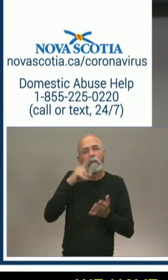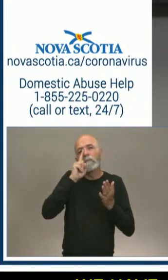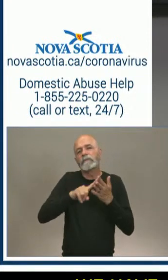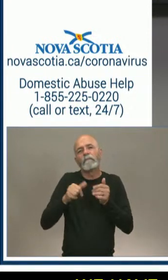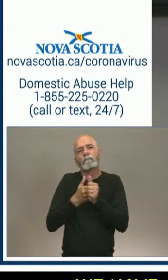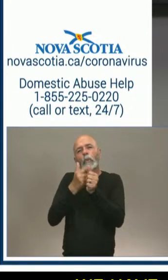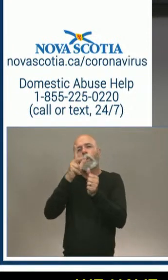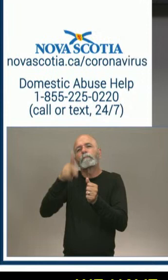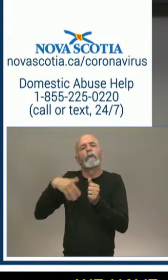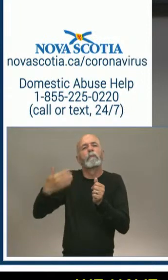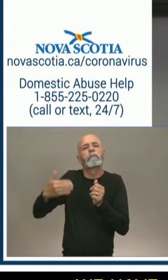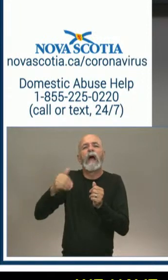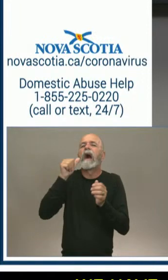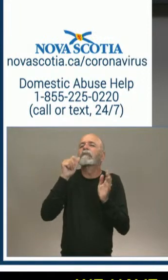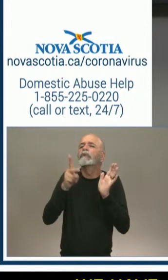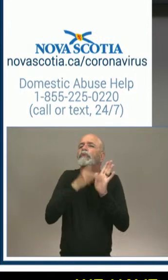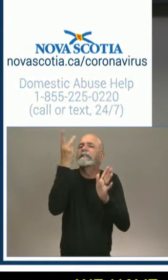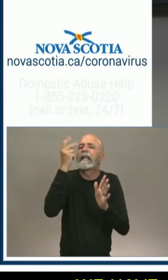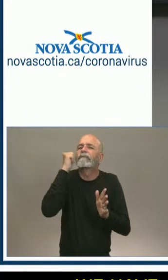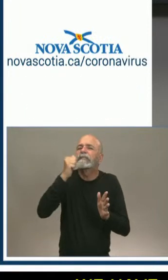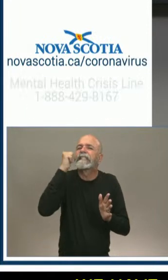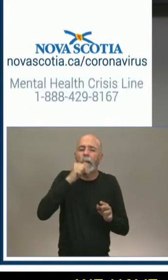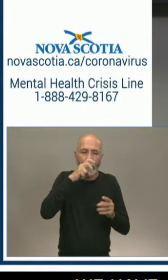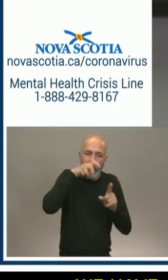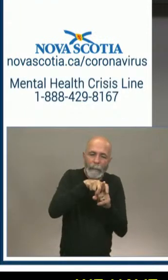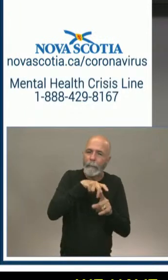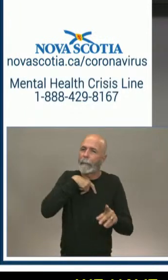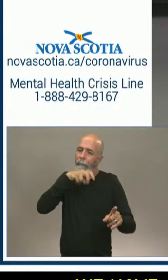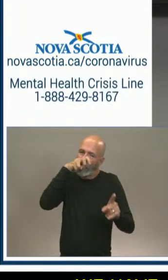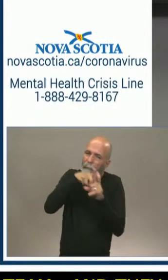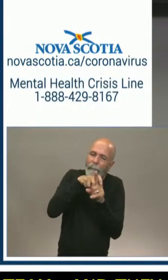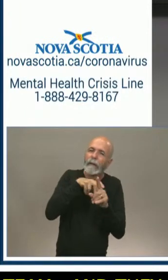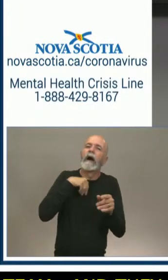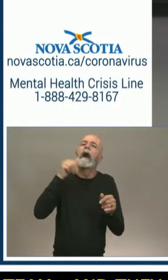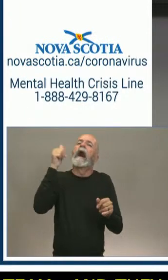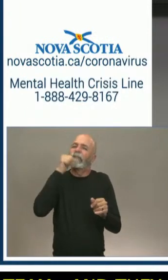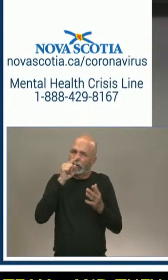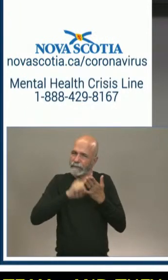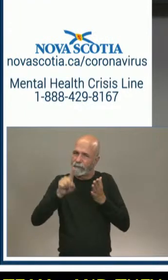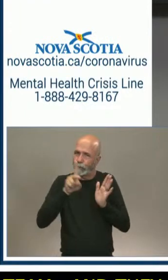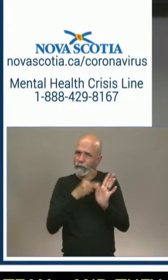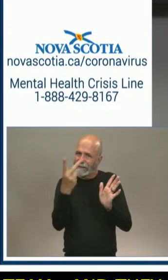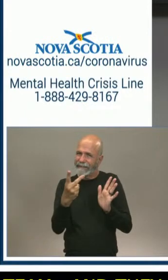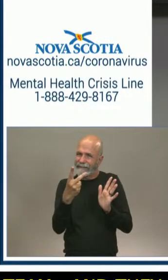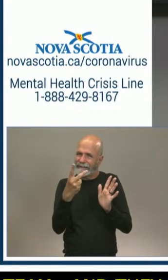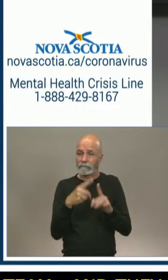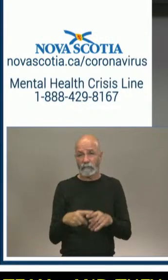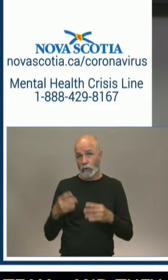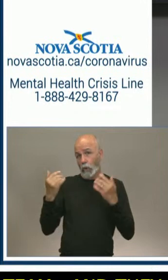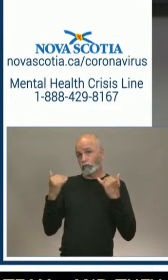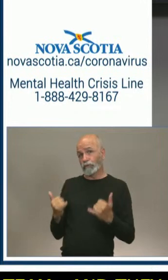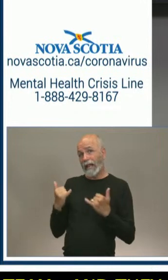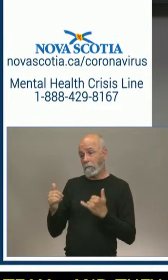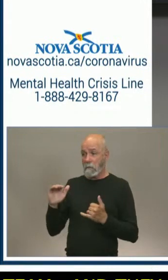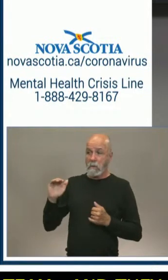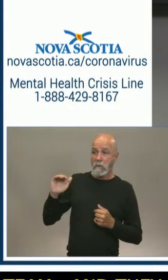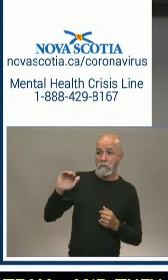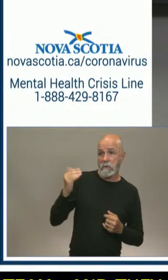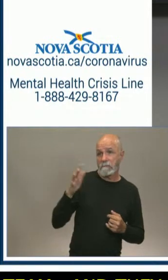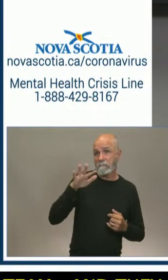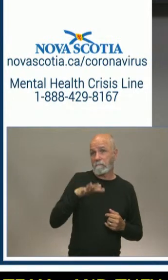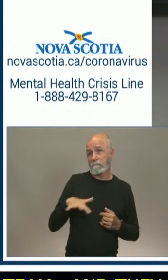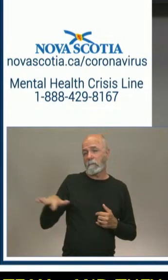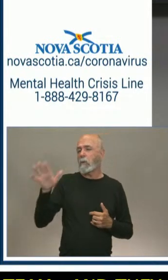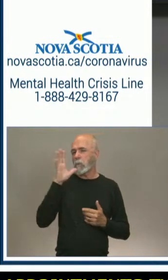we're keeping a very close eye on that. We are going to start looking at a more